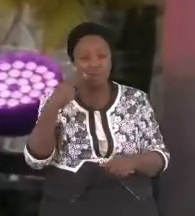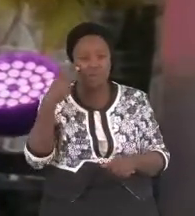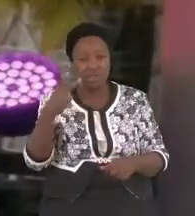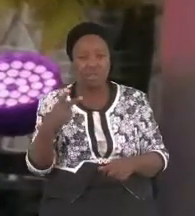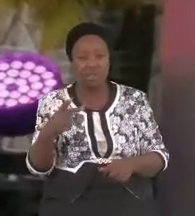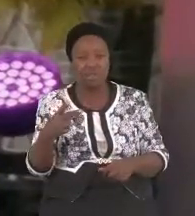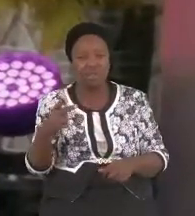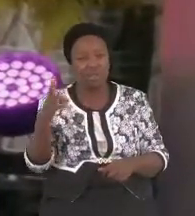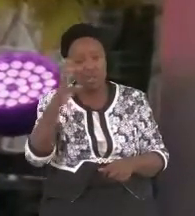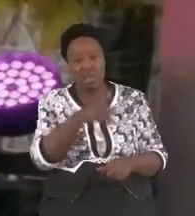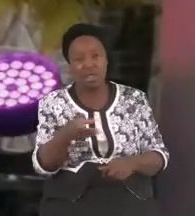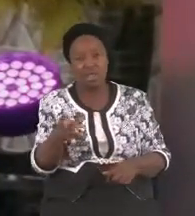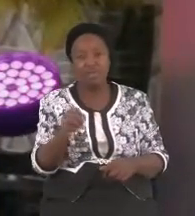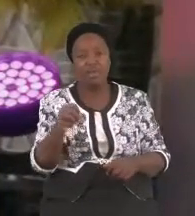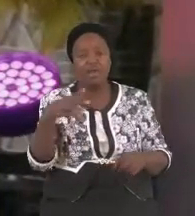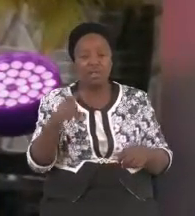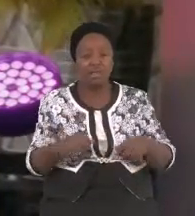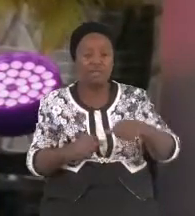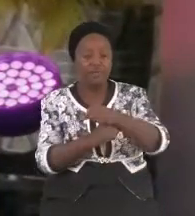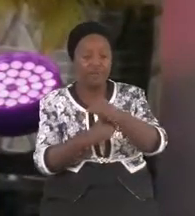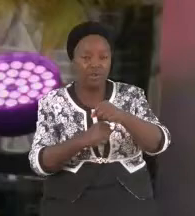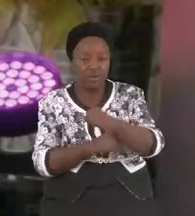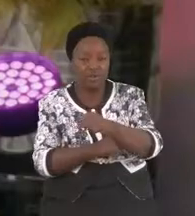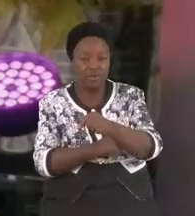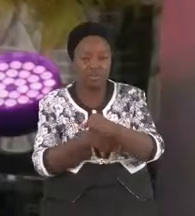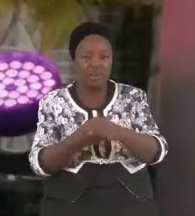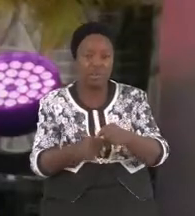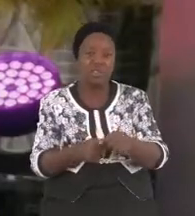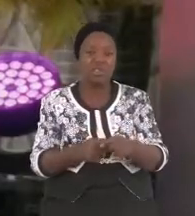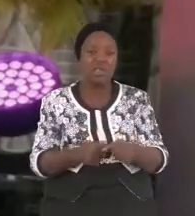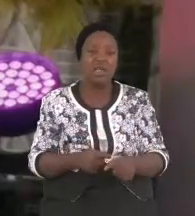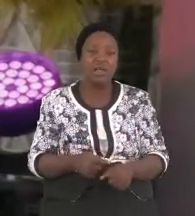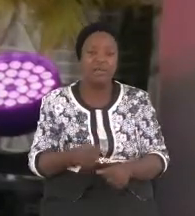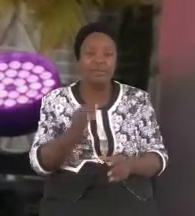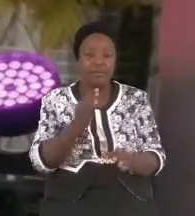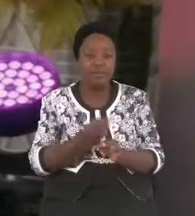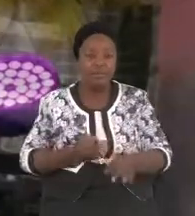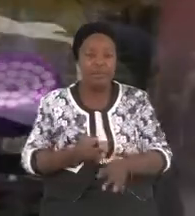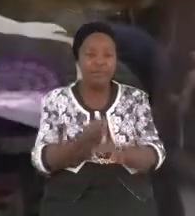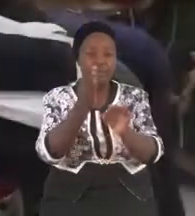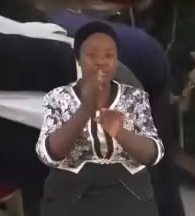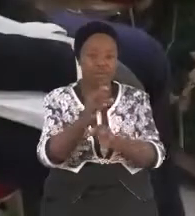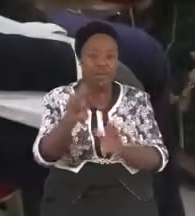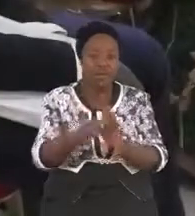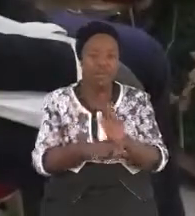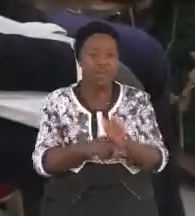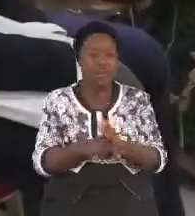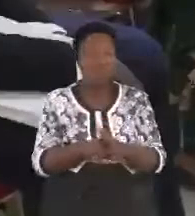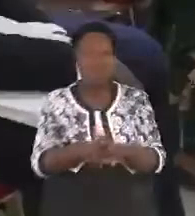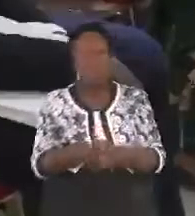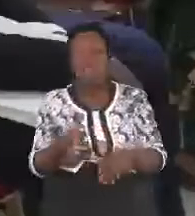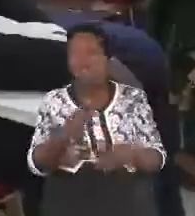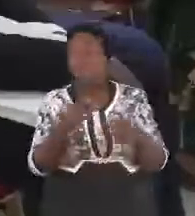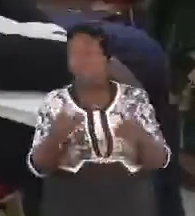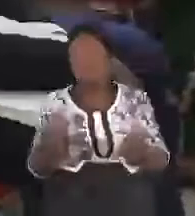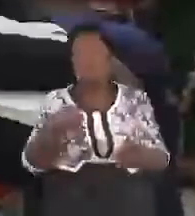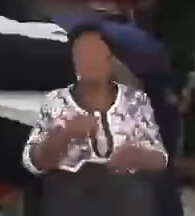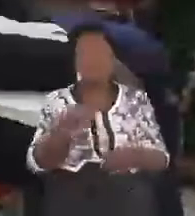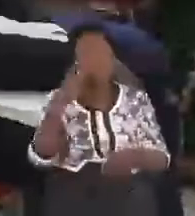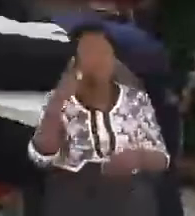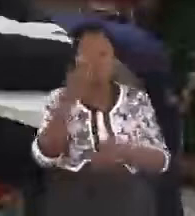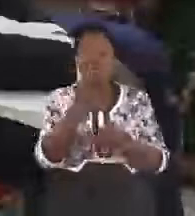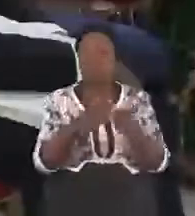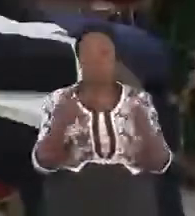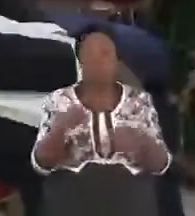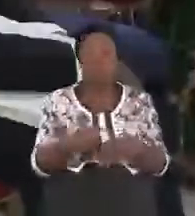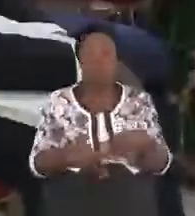foundation, the fervency, and the forthrightness. Now, we've seen some of the disciples of